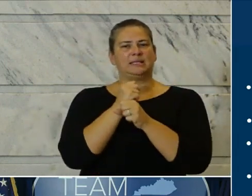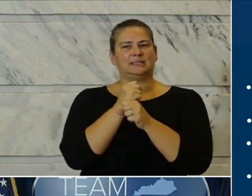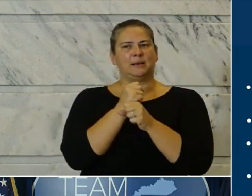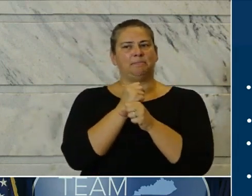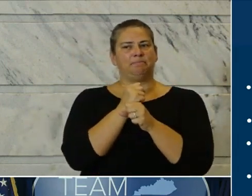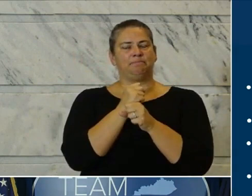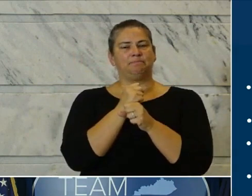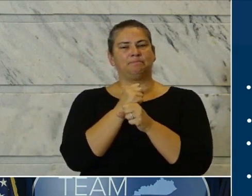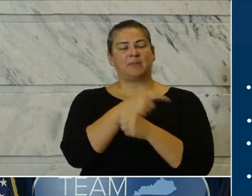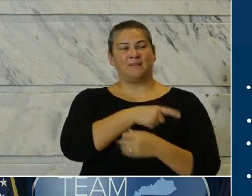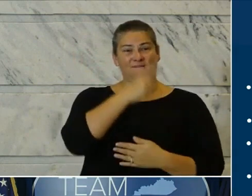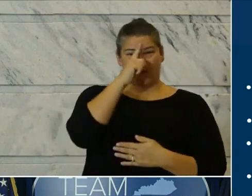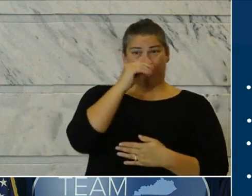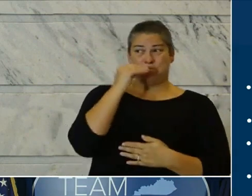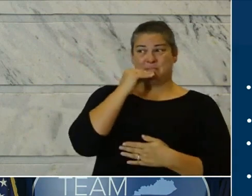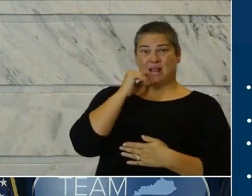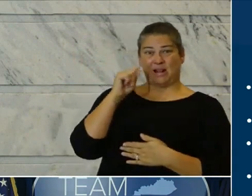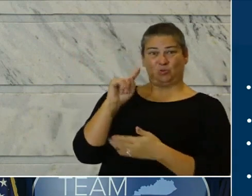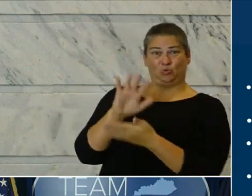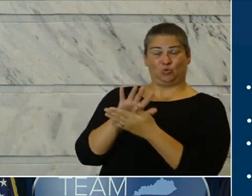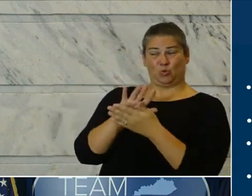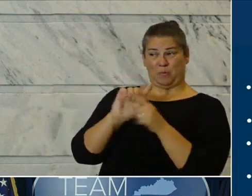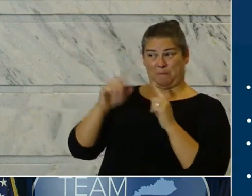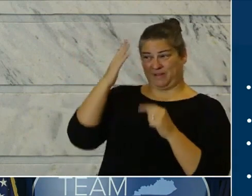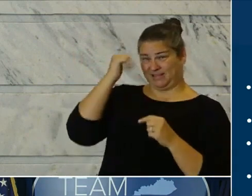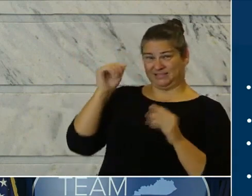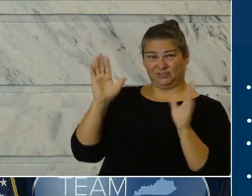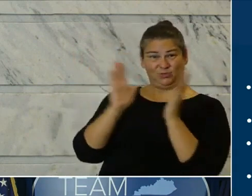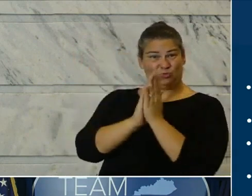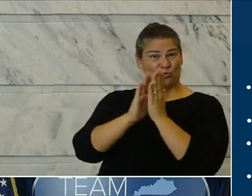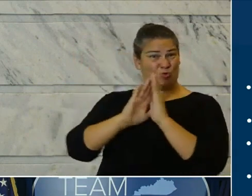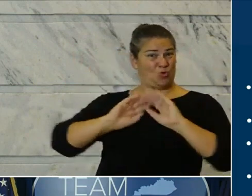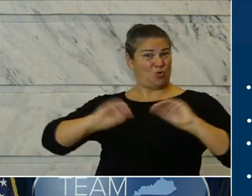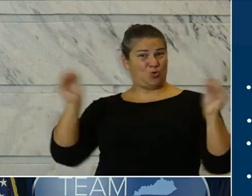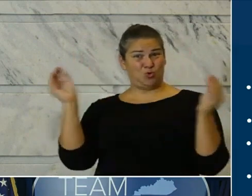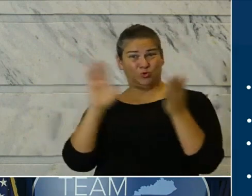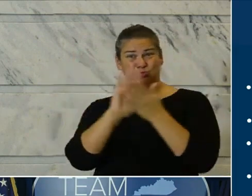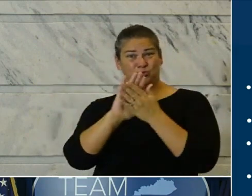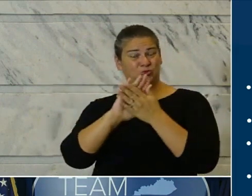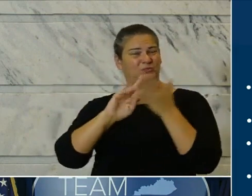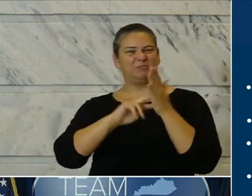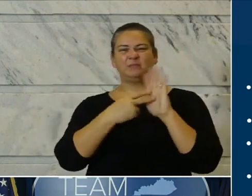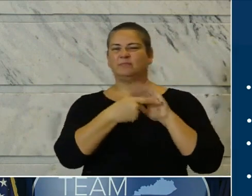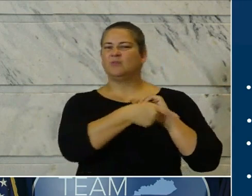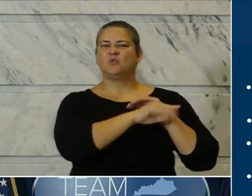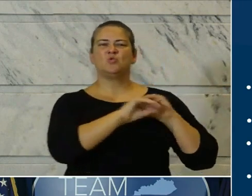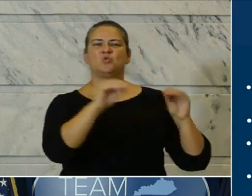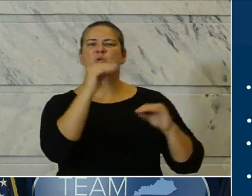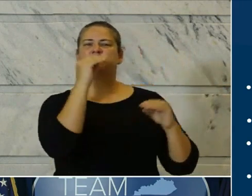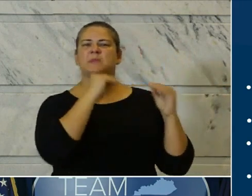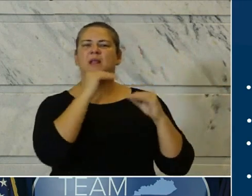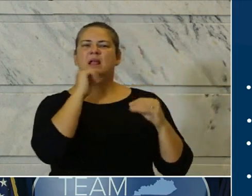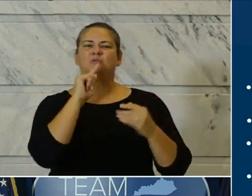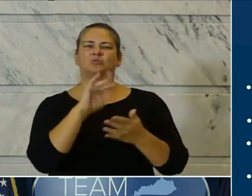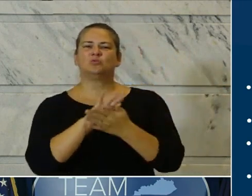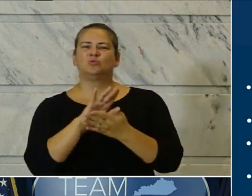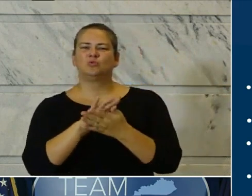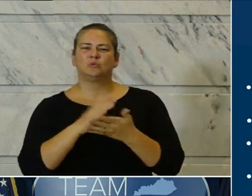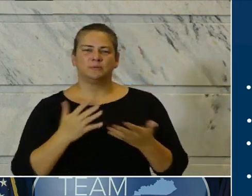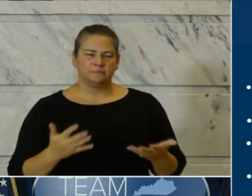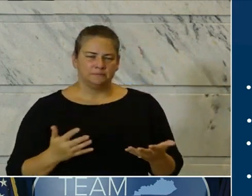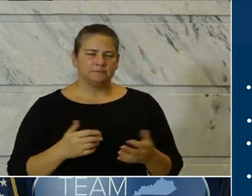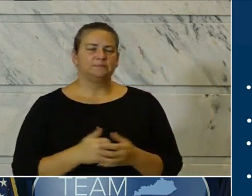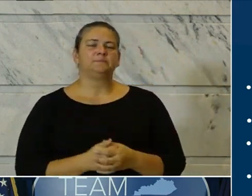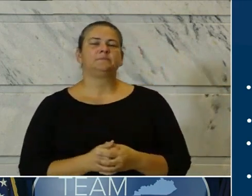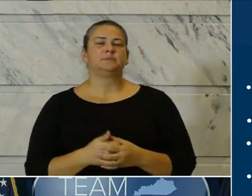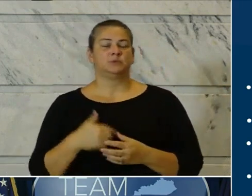schools, but because schools have not been in session, they haven't been able to access those meals. To date,